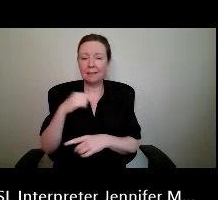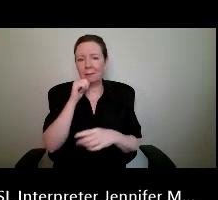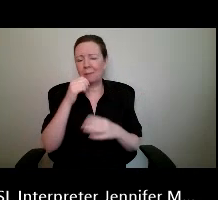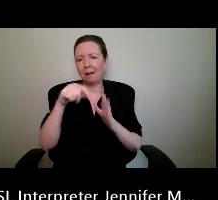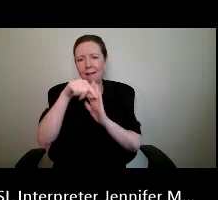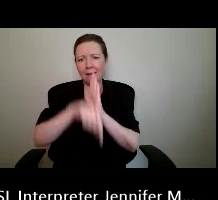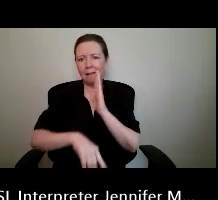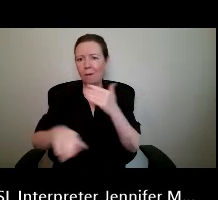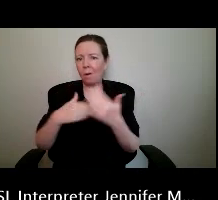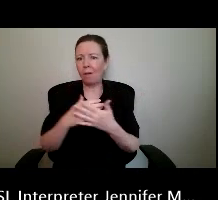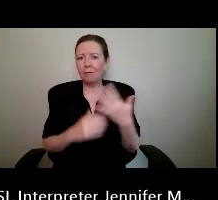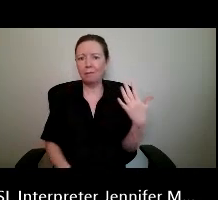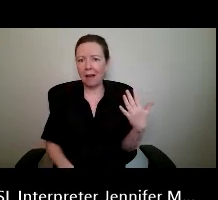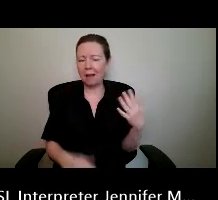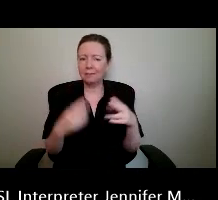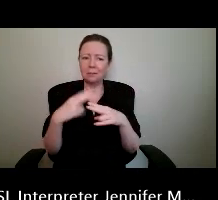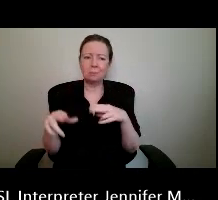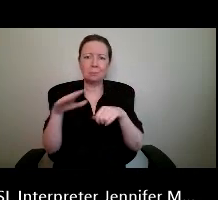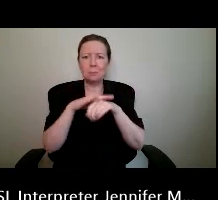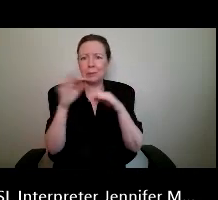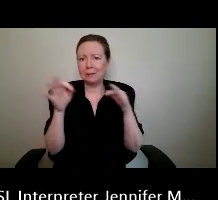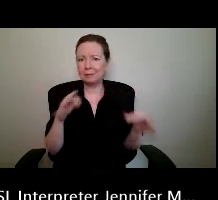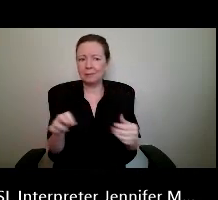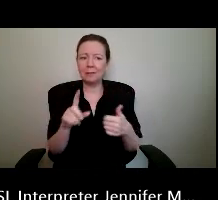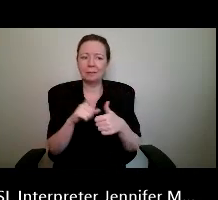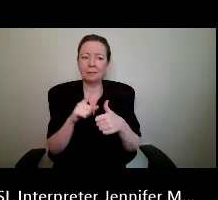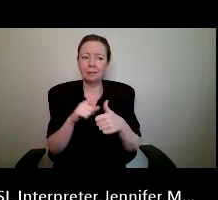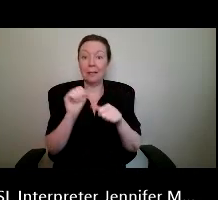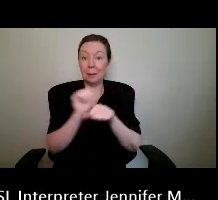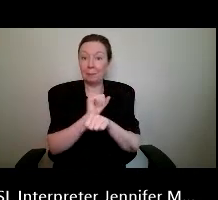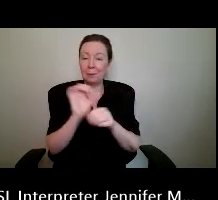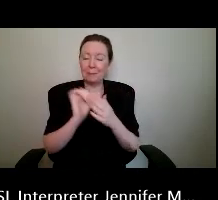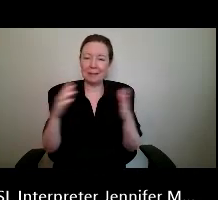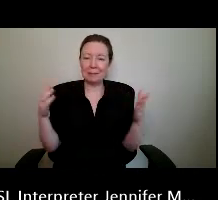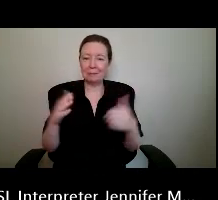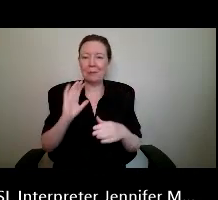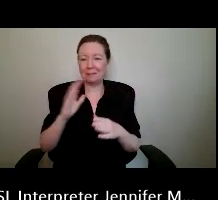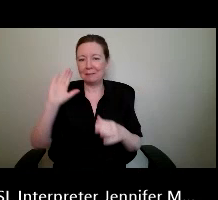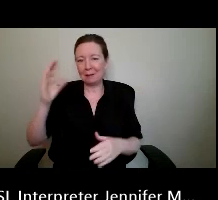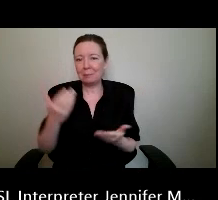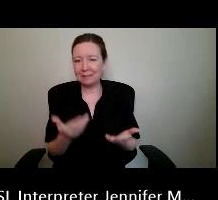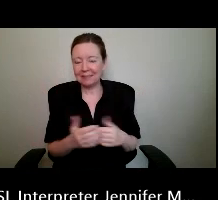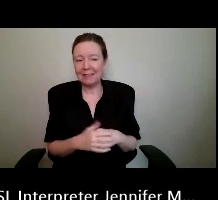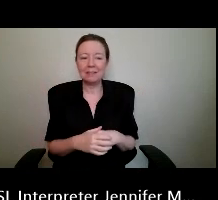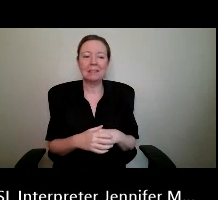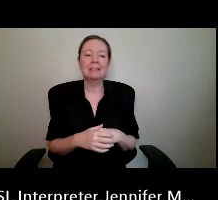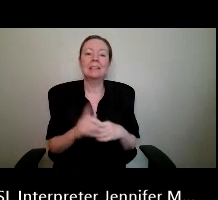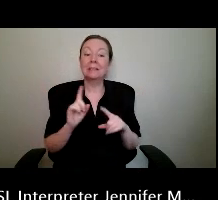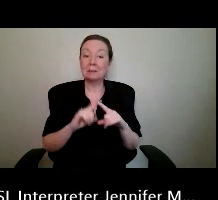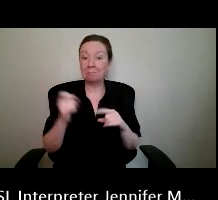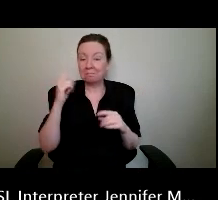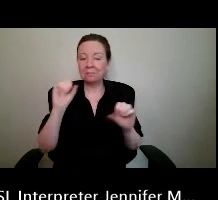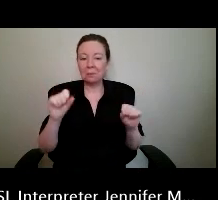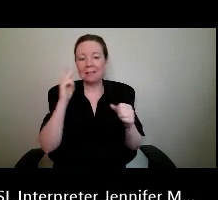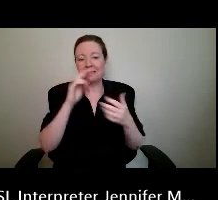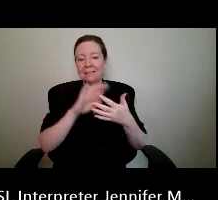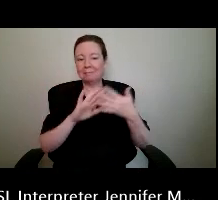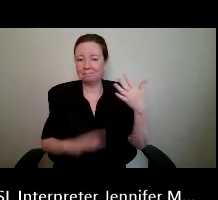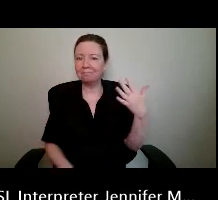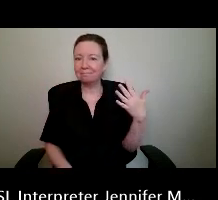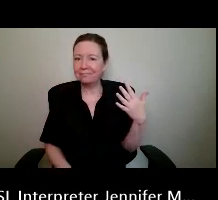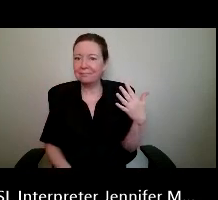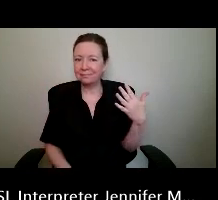5. I'm just going to provide a brief overview of the first one, employment, since that is the focus of our presentation. But you can see the 5 different titles.